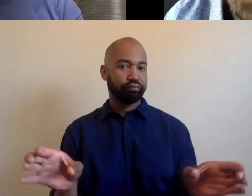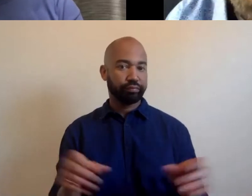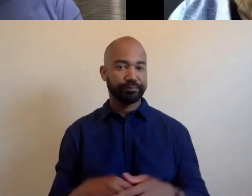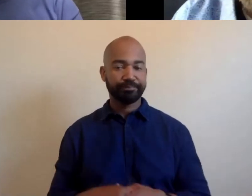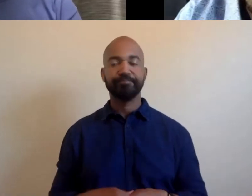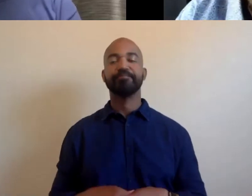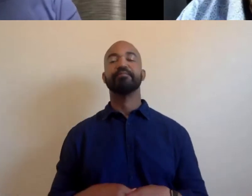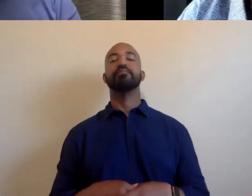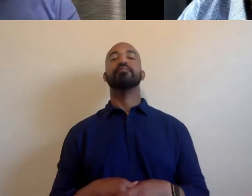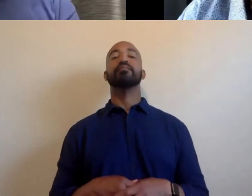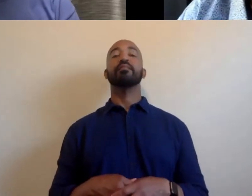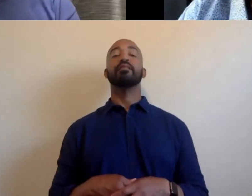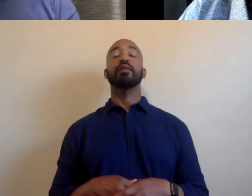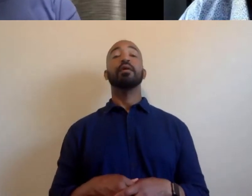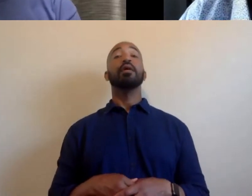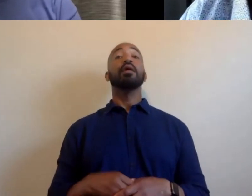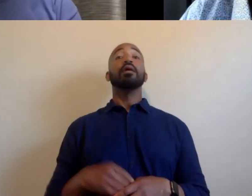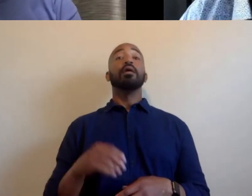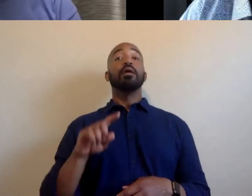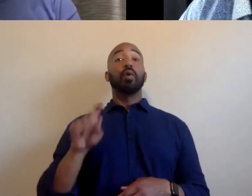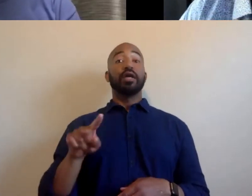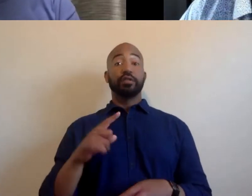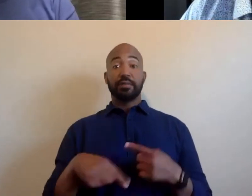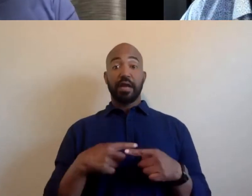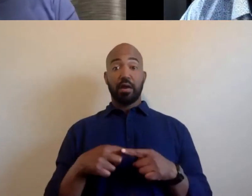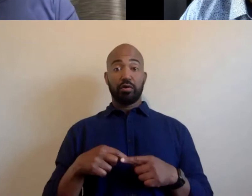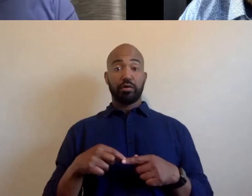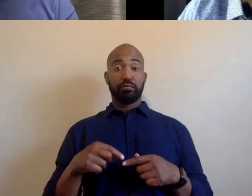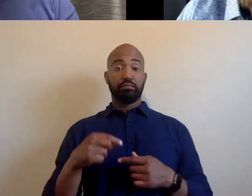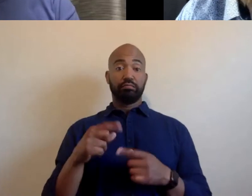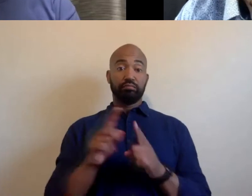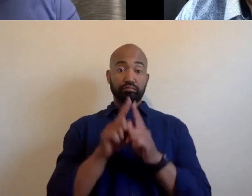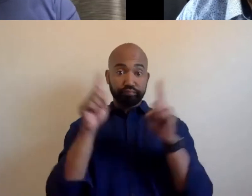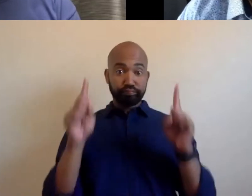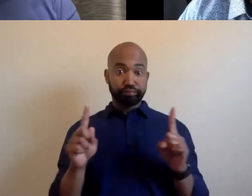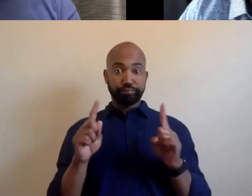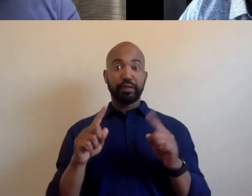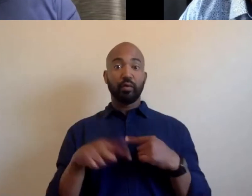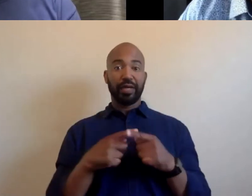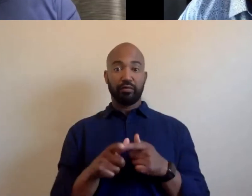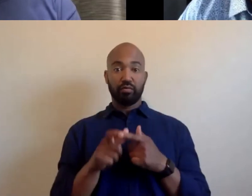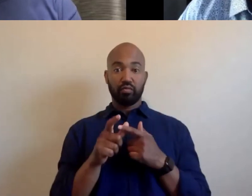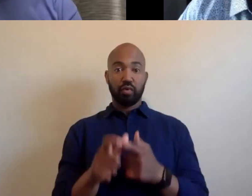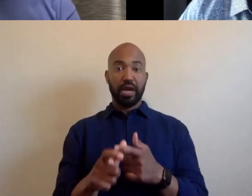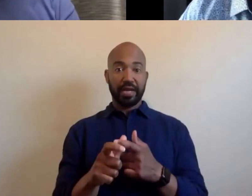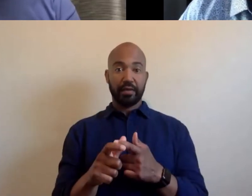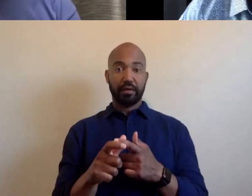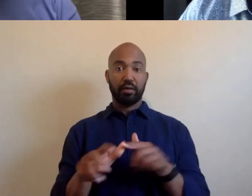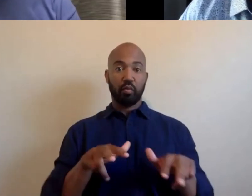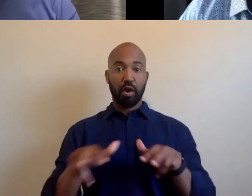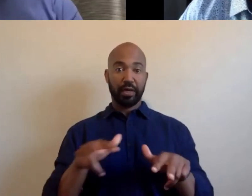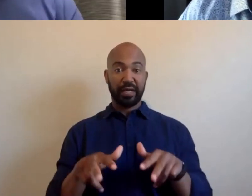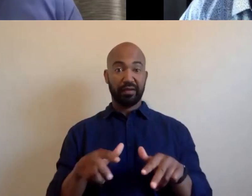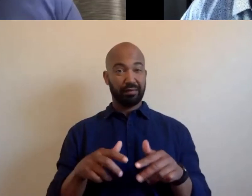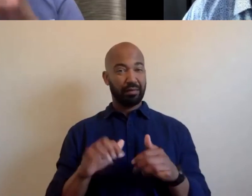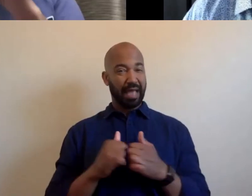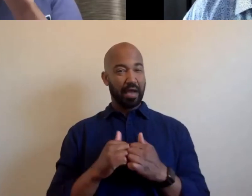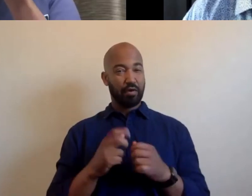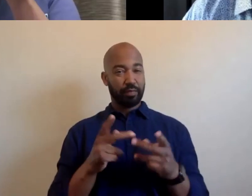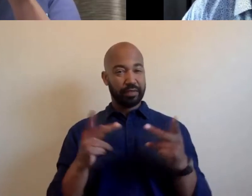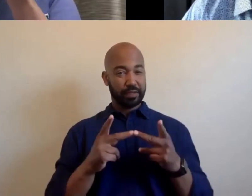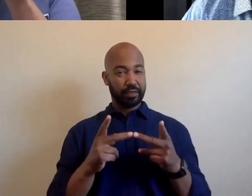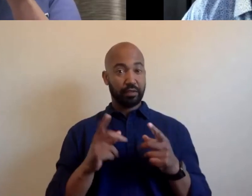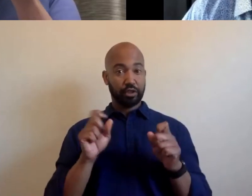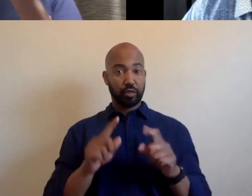distancing when walking or running with another person, does it matter how we position our bodies? Should we be next to each other rather than in